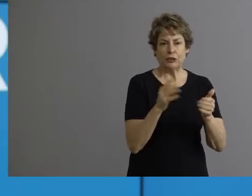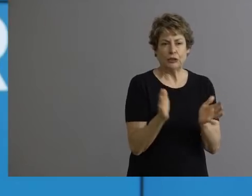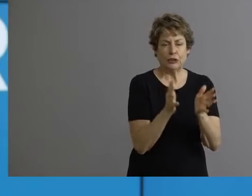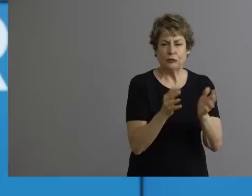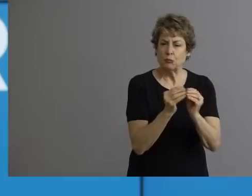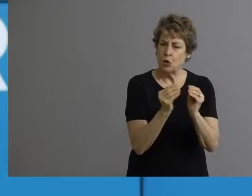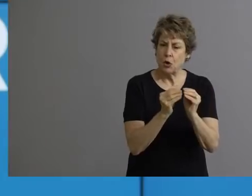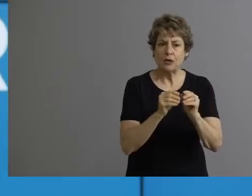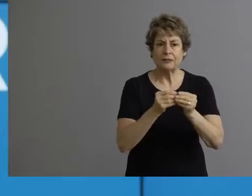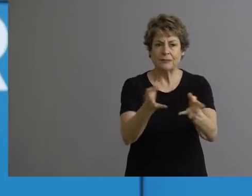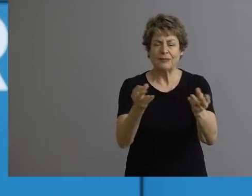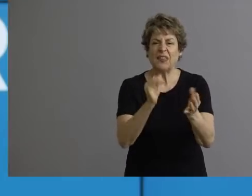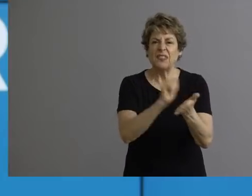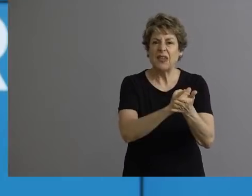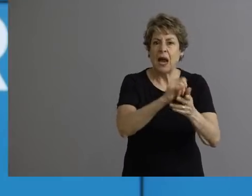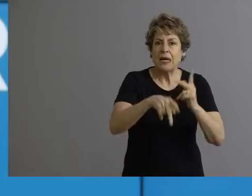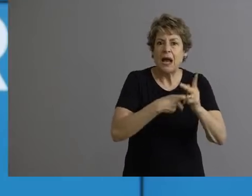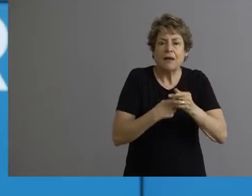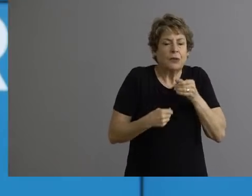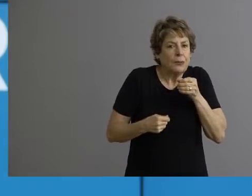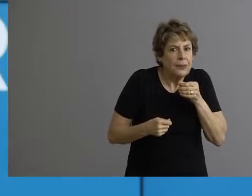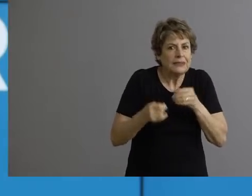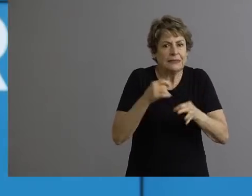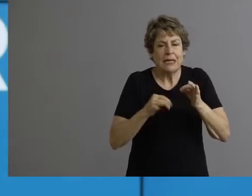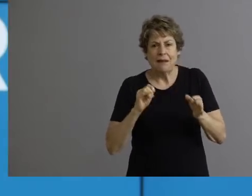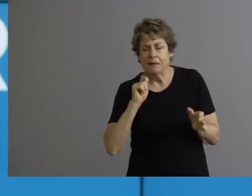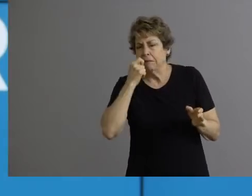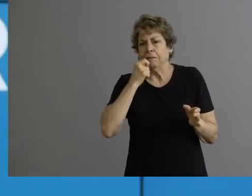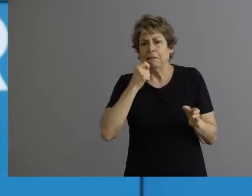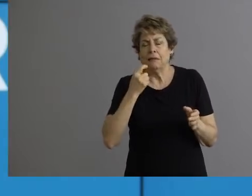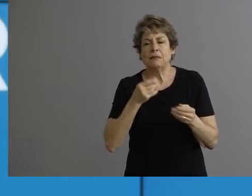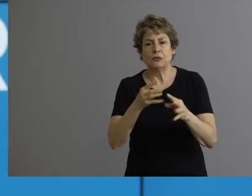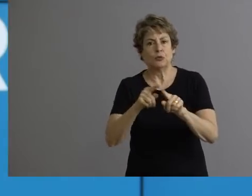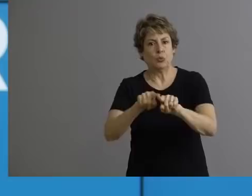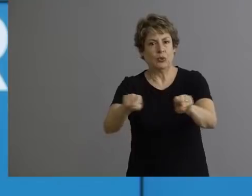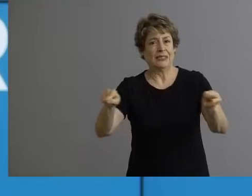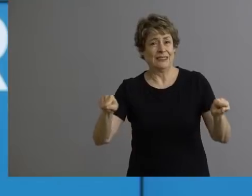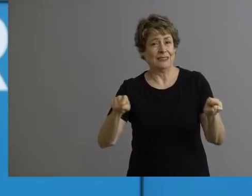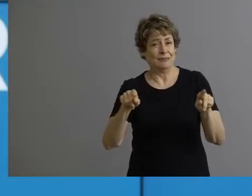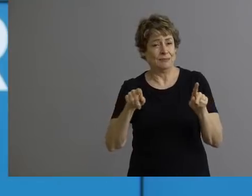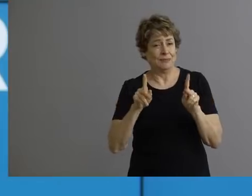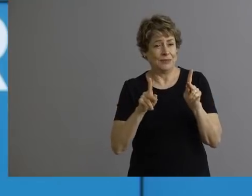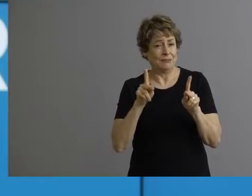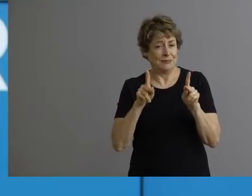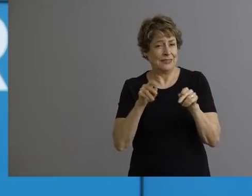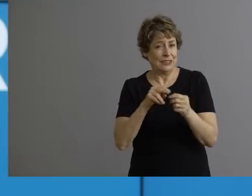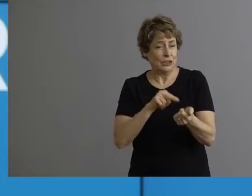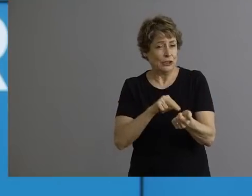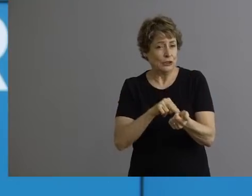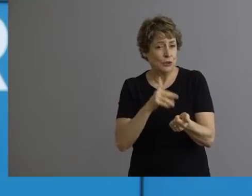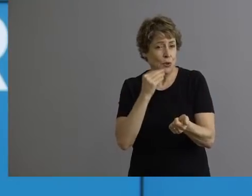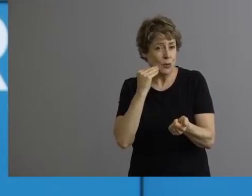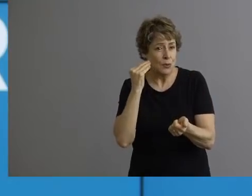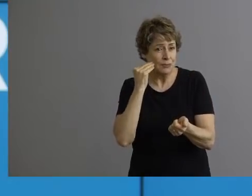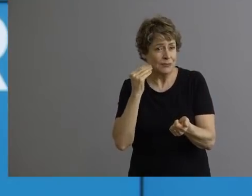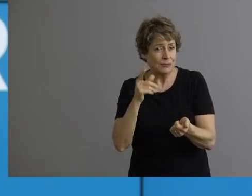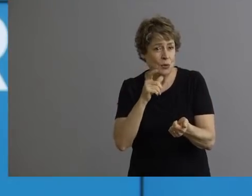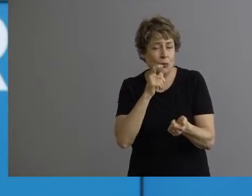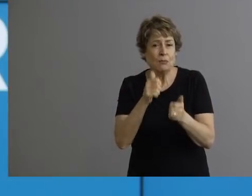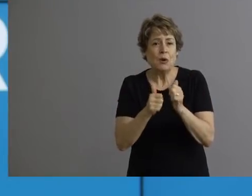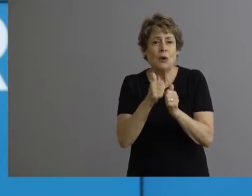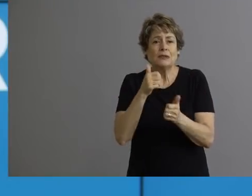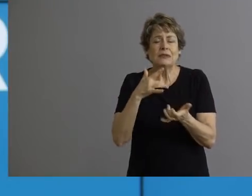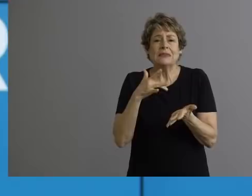effective testing. Of course, we want to see that for everyone, but especially our most vulnerable. Again, I want to thank everyone